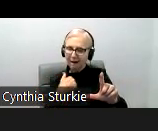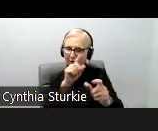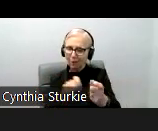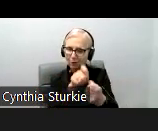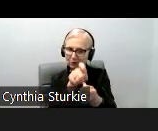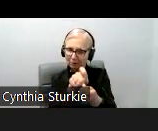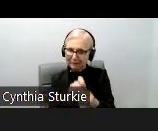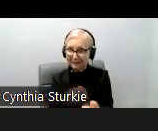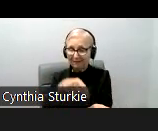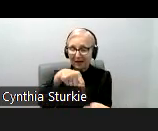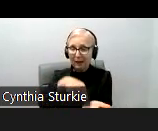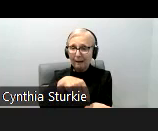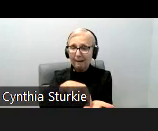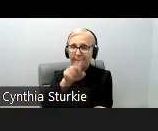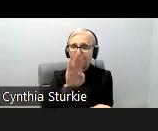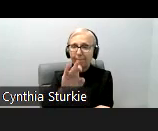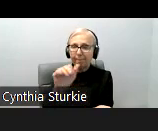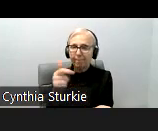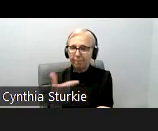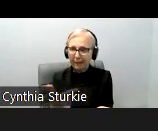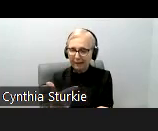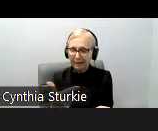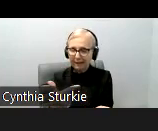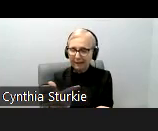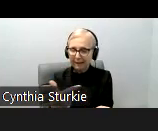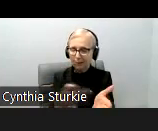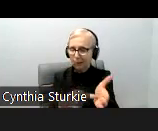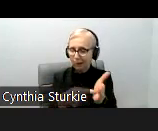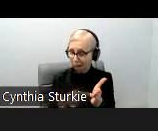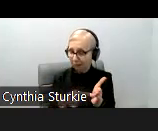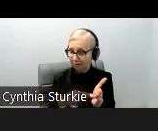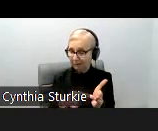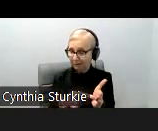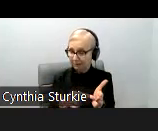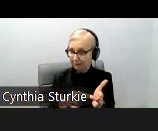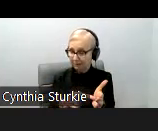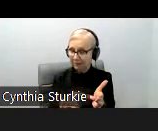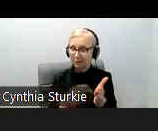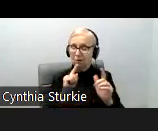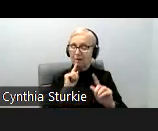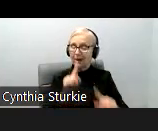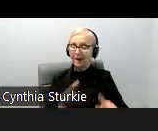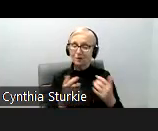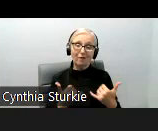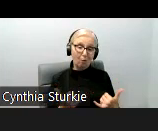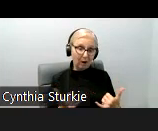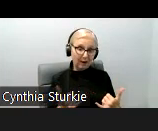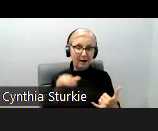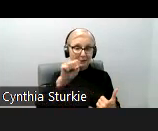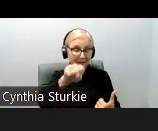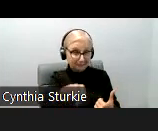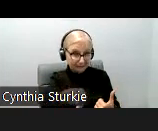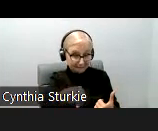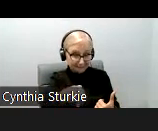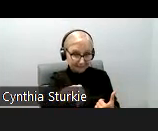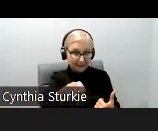billing requirements to HCPF live over in that billing world. So the answer for right now is yes. And I think